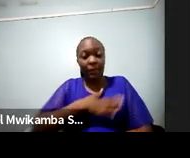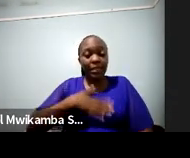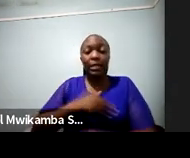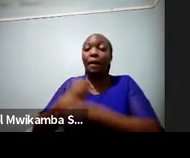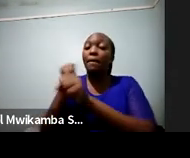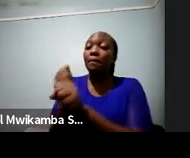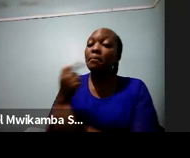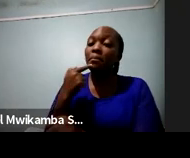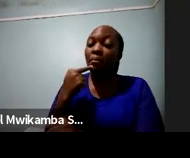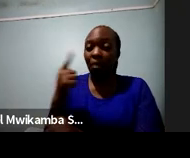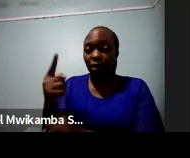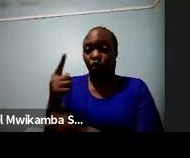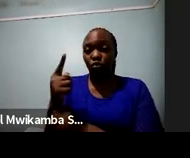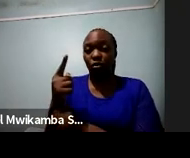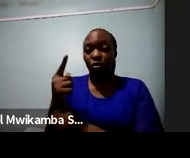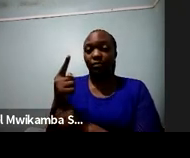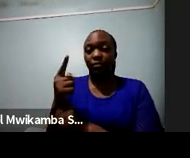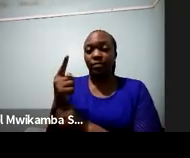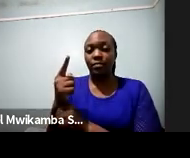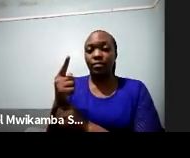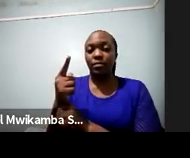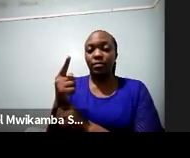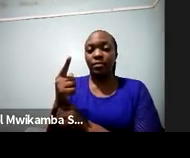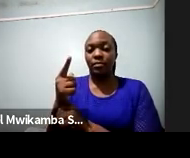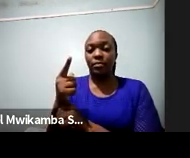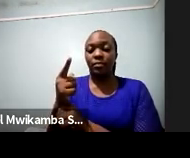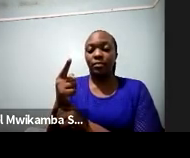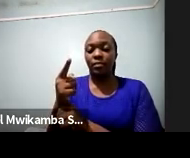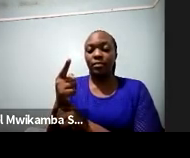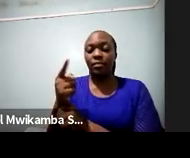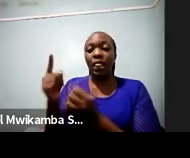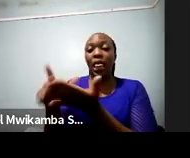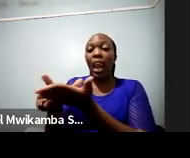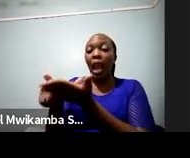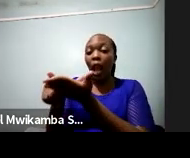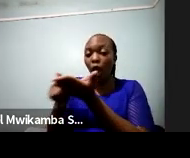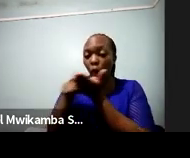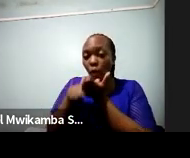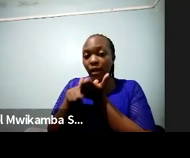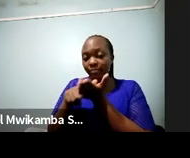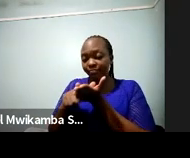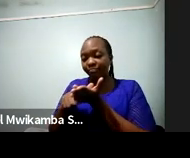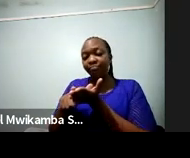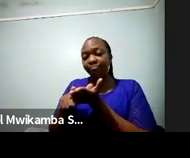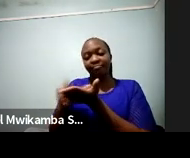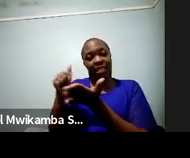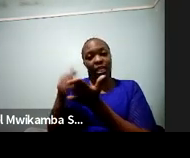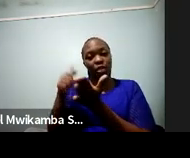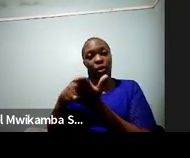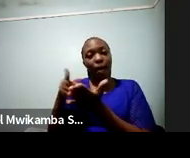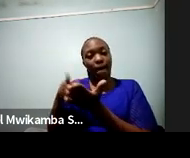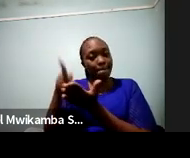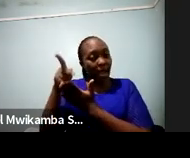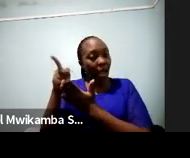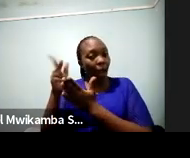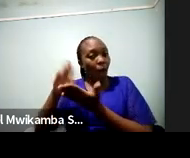the repayment amount should not be more than 10% as you begin, because you'll